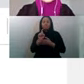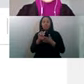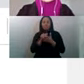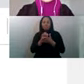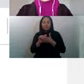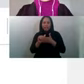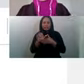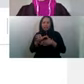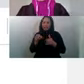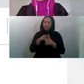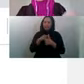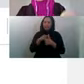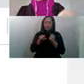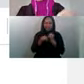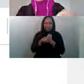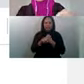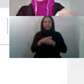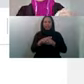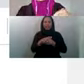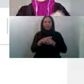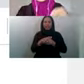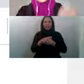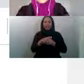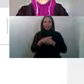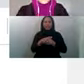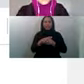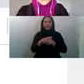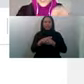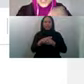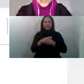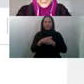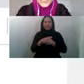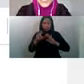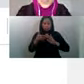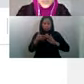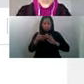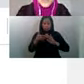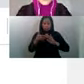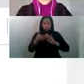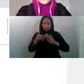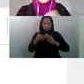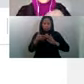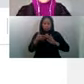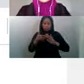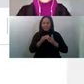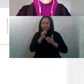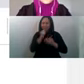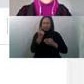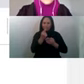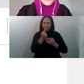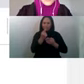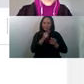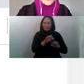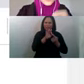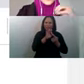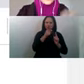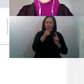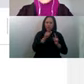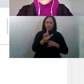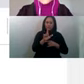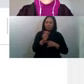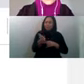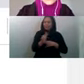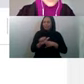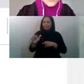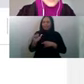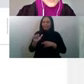giving within the Muslim community is is quite expansive. It's not just unique to Muslims, it's any cause that our faith really